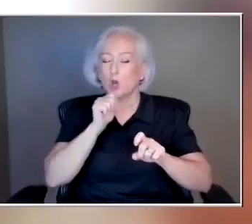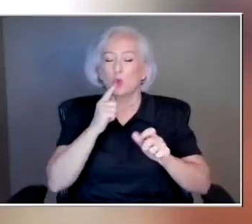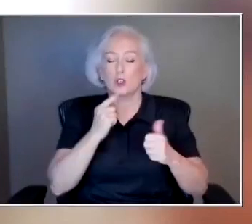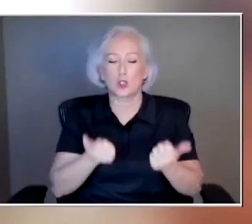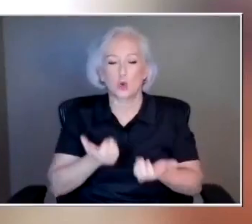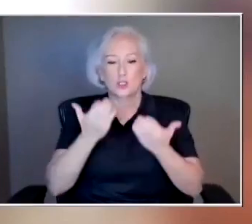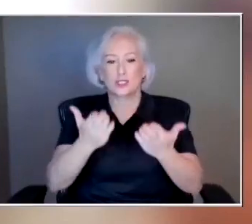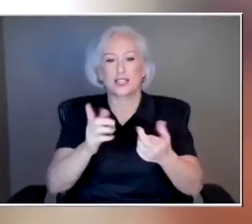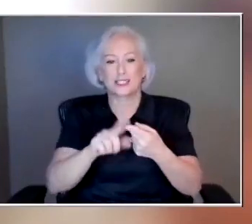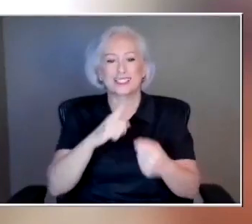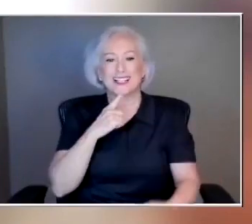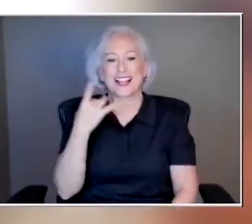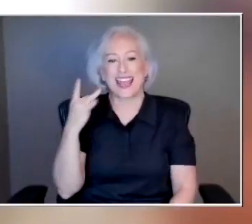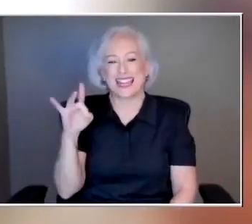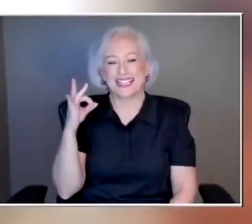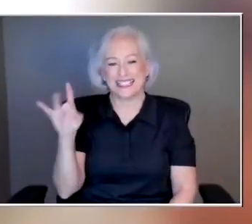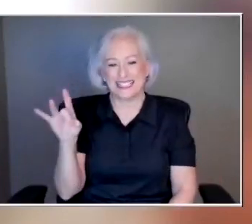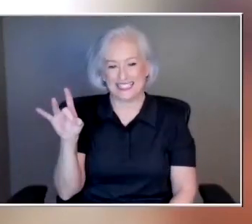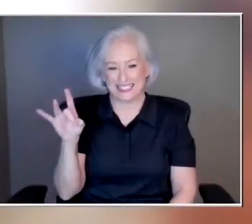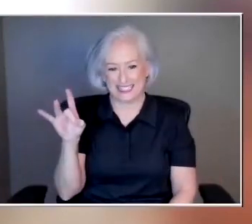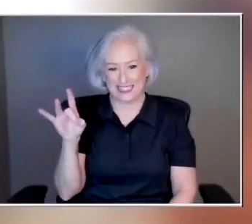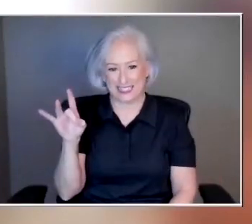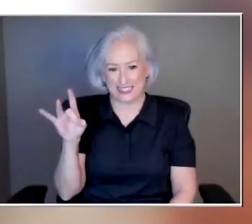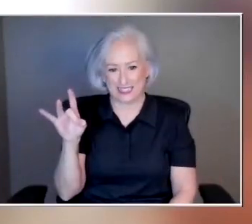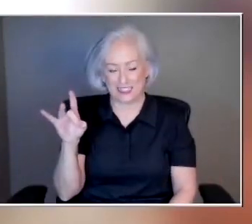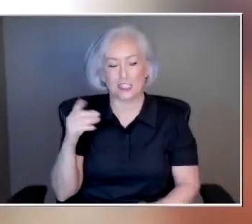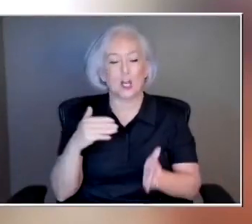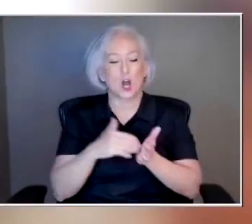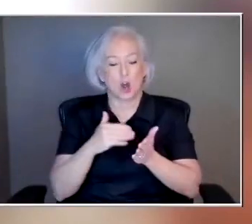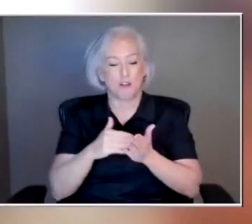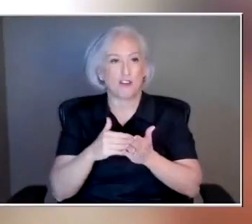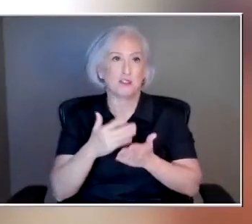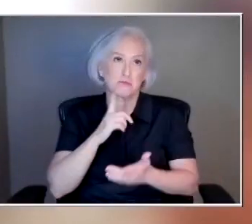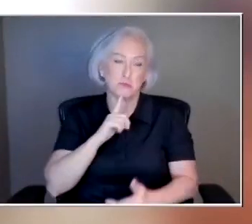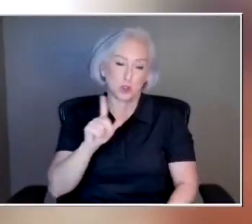age 18, and often till age 21,